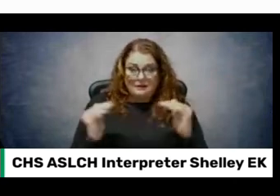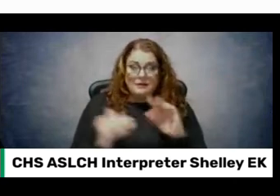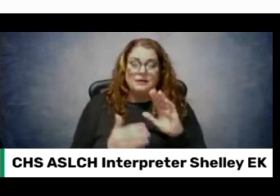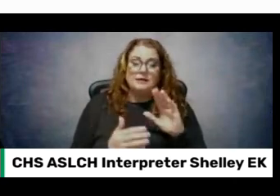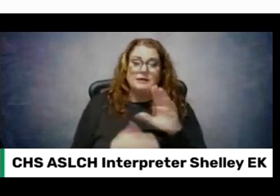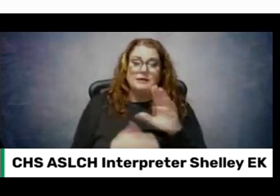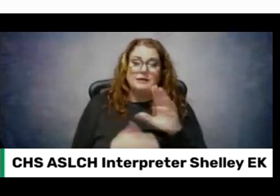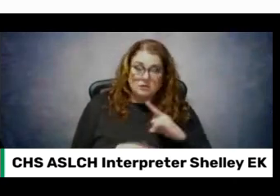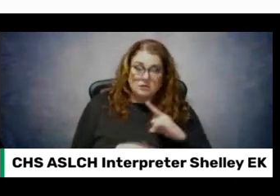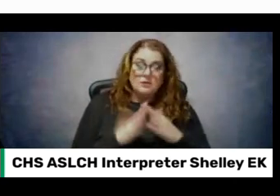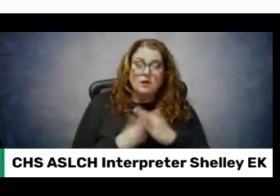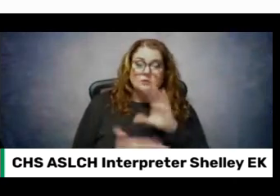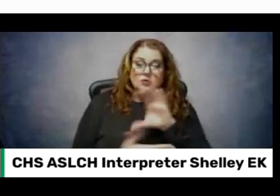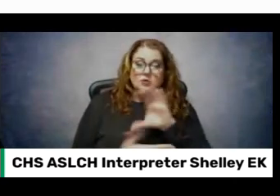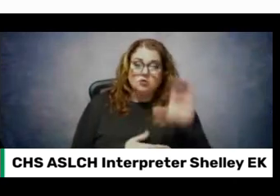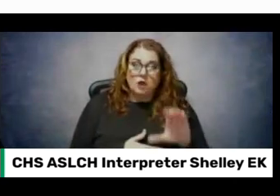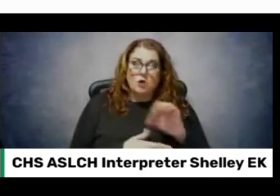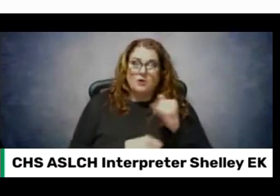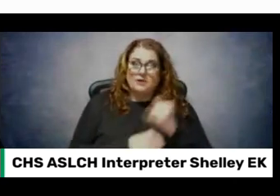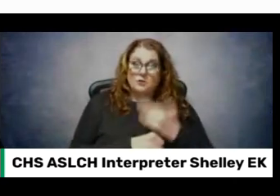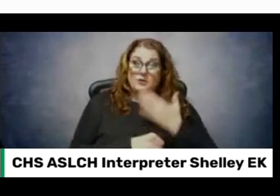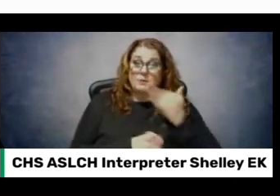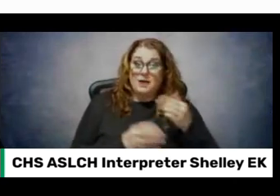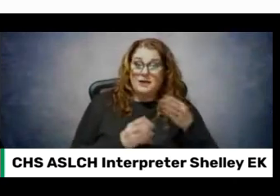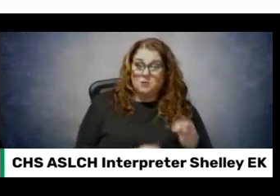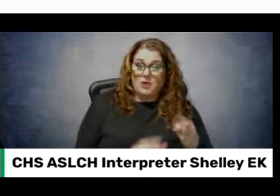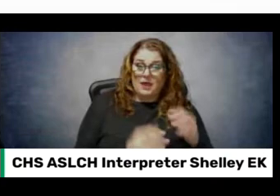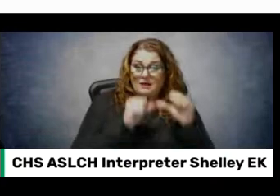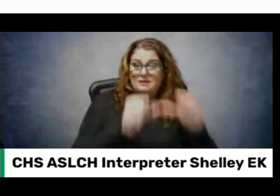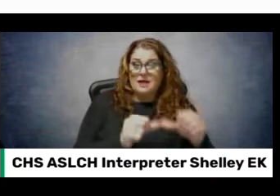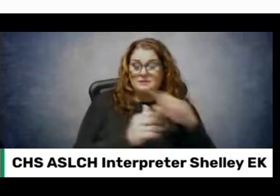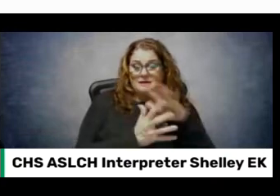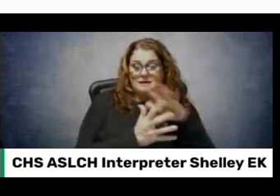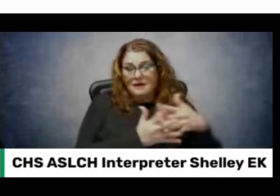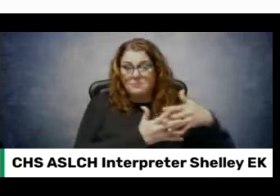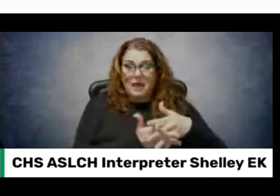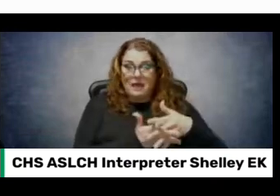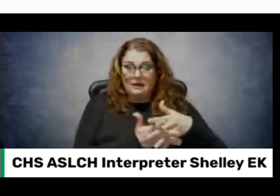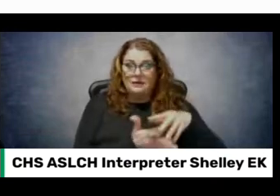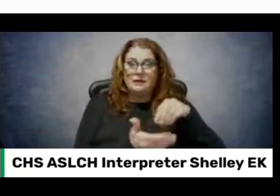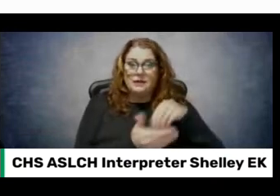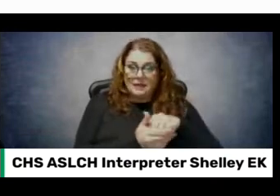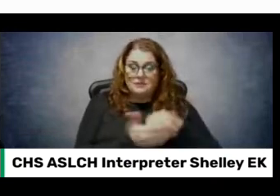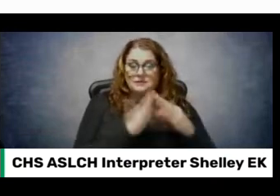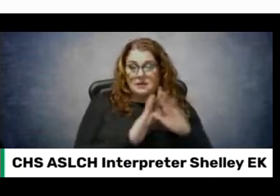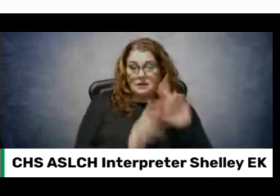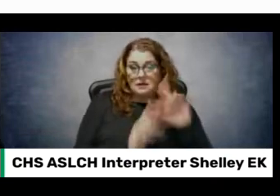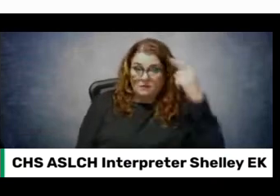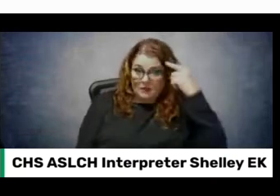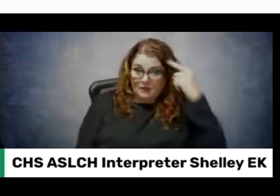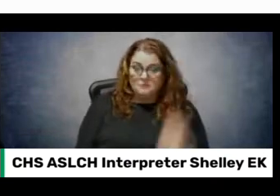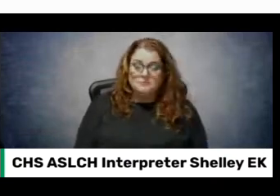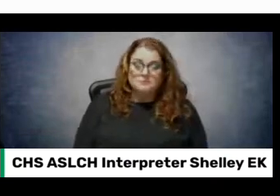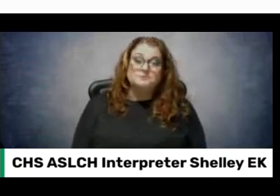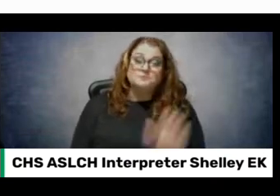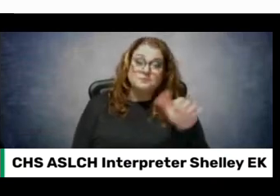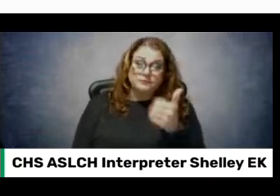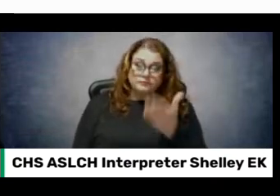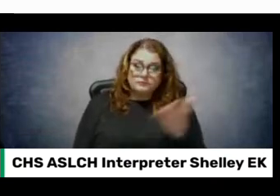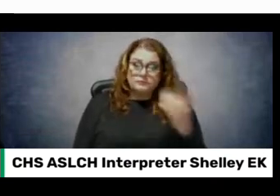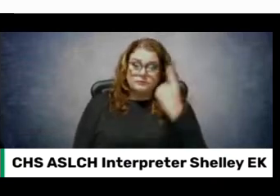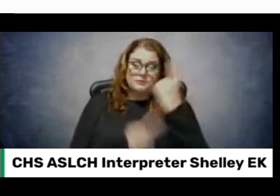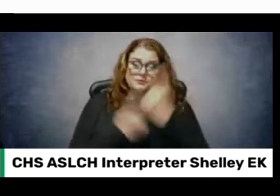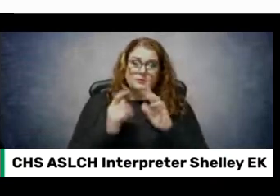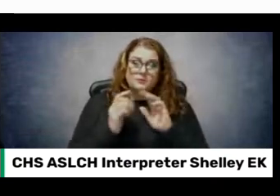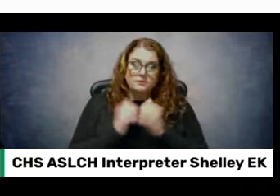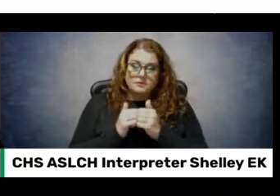Chicago institution in the best way, where it is lasting and embedded in the city government. Another thing is thinking about how